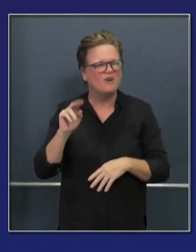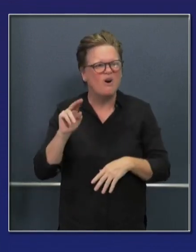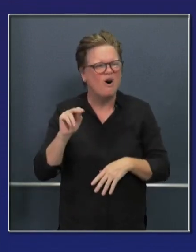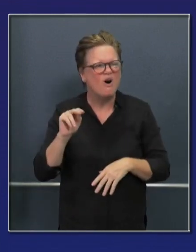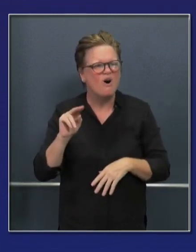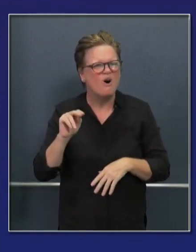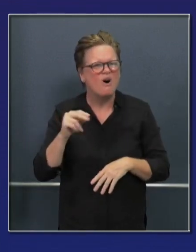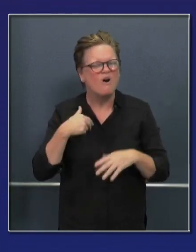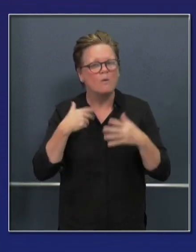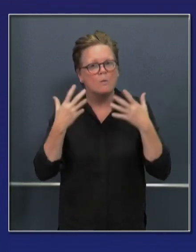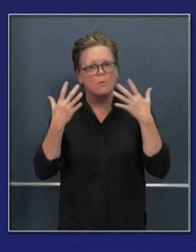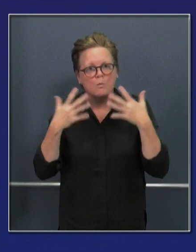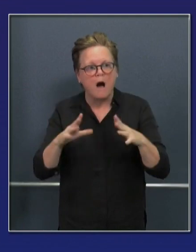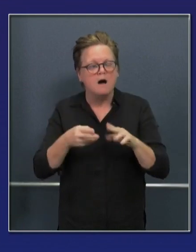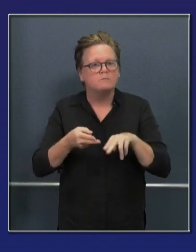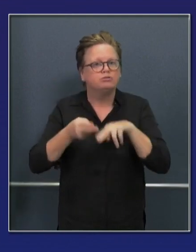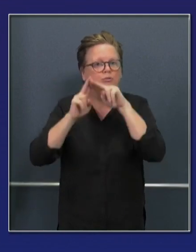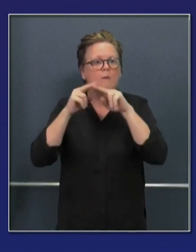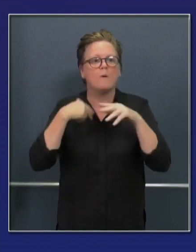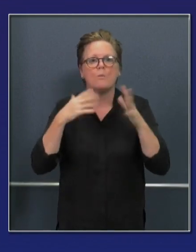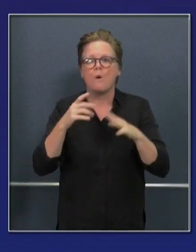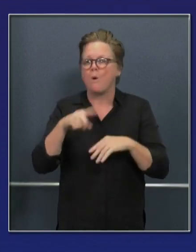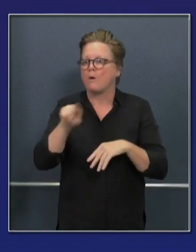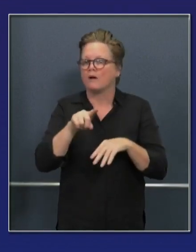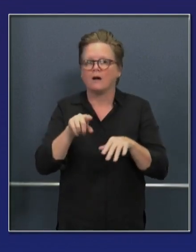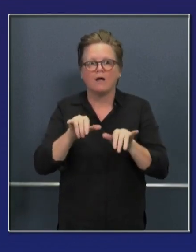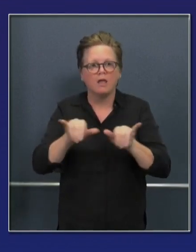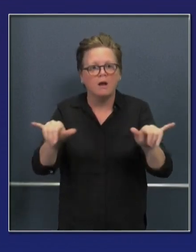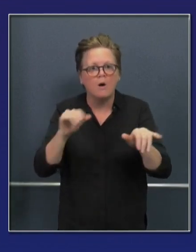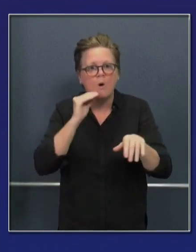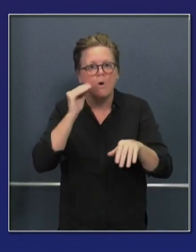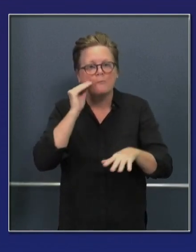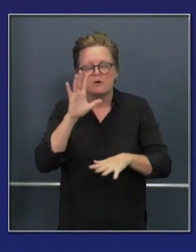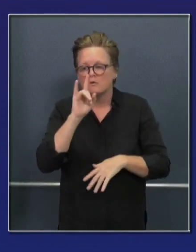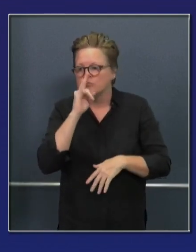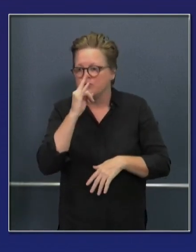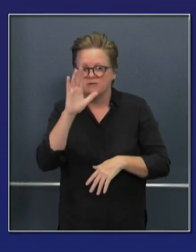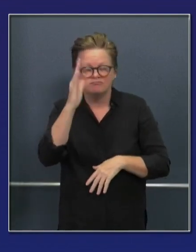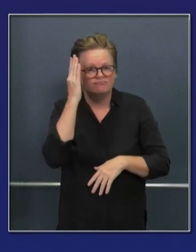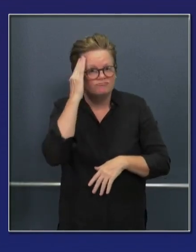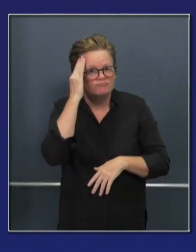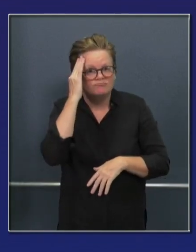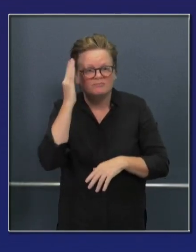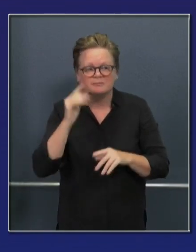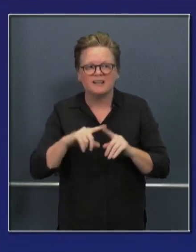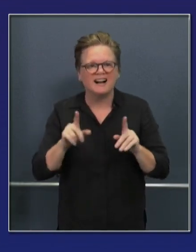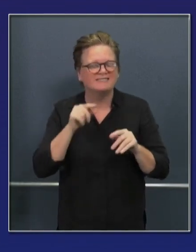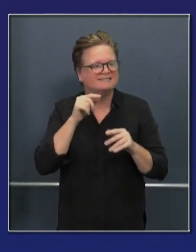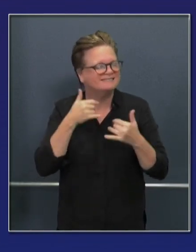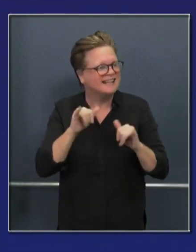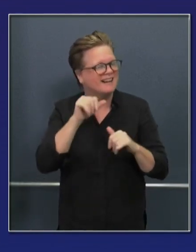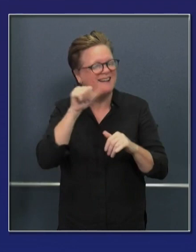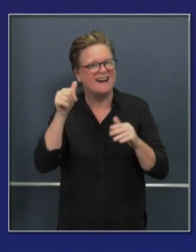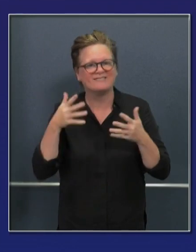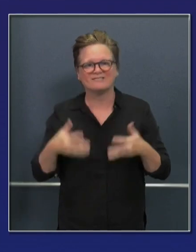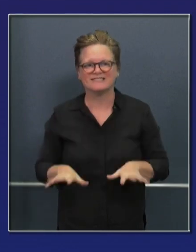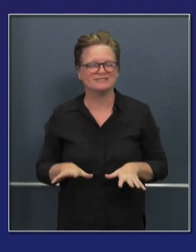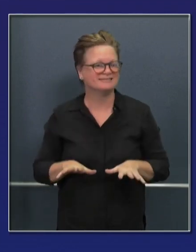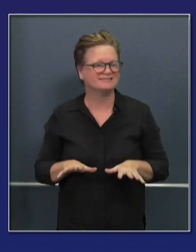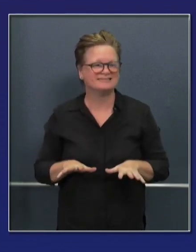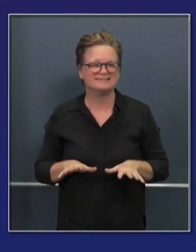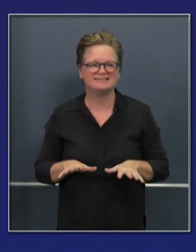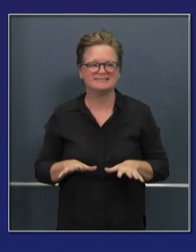national discourse, nightly news, understandably focused on other things, now beginning to refocus back